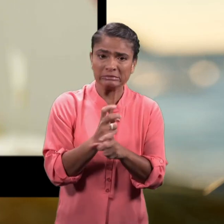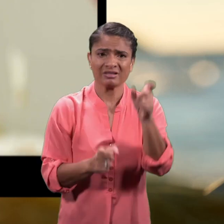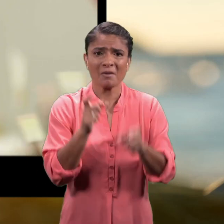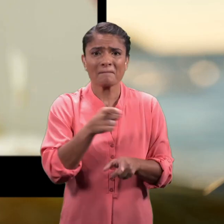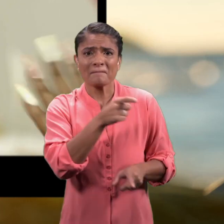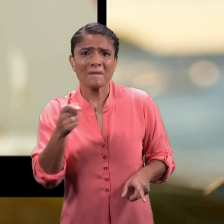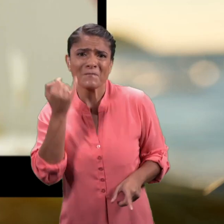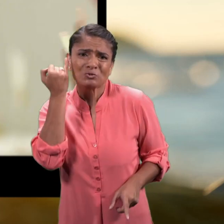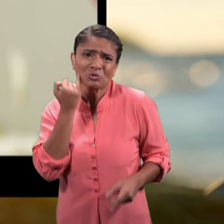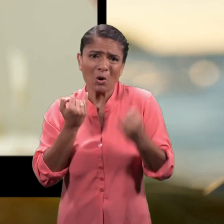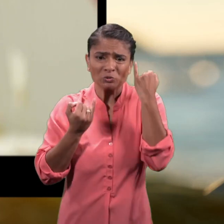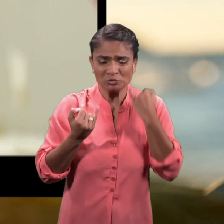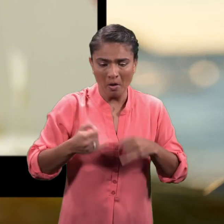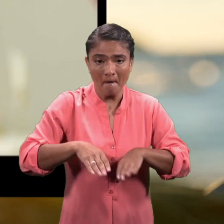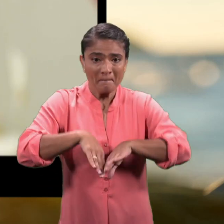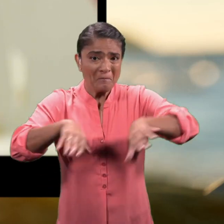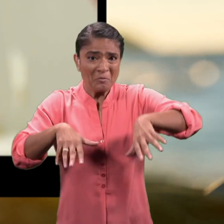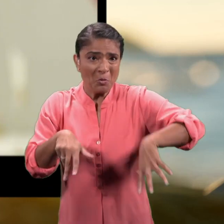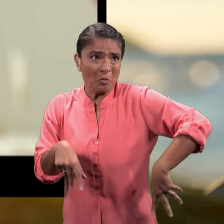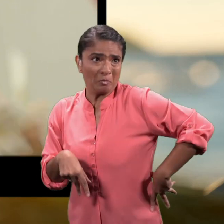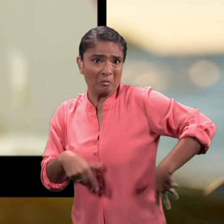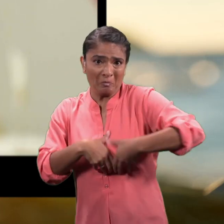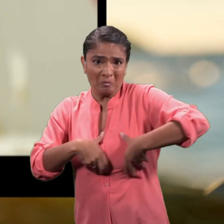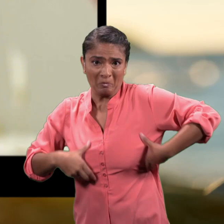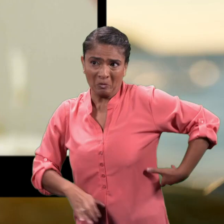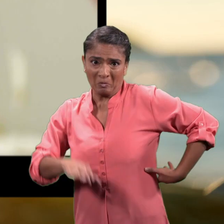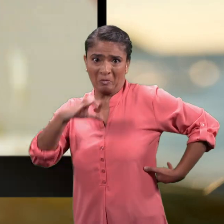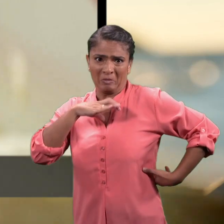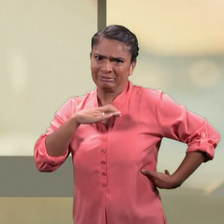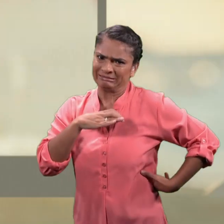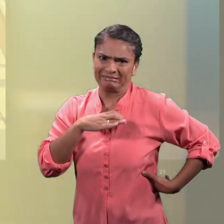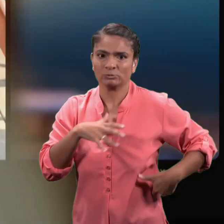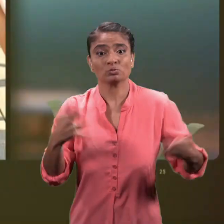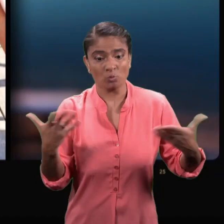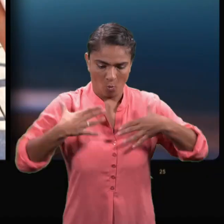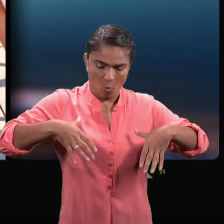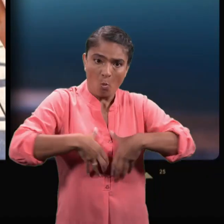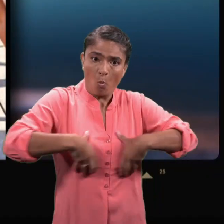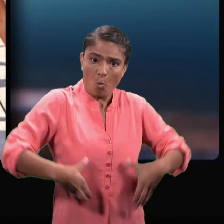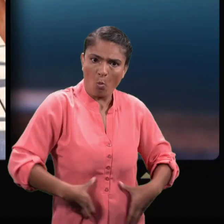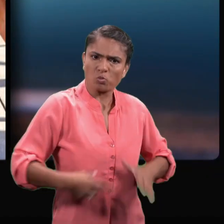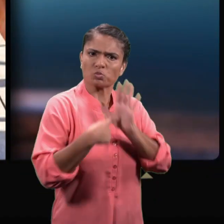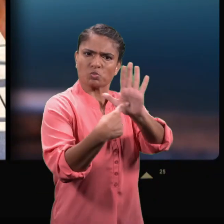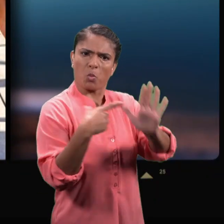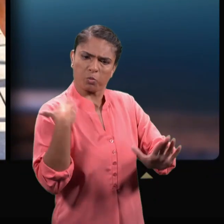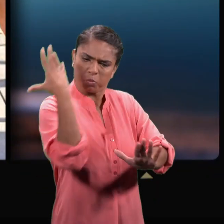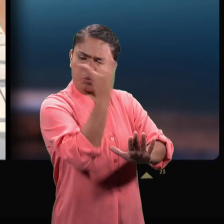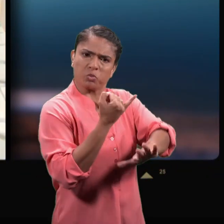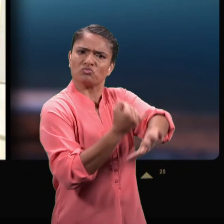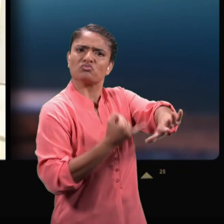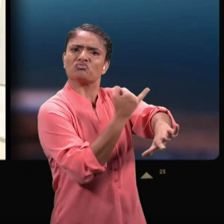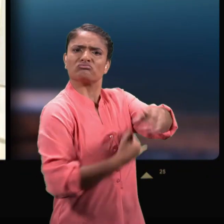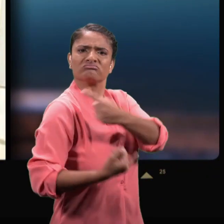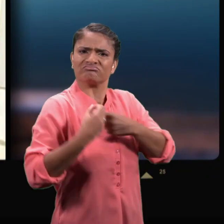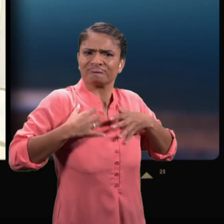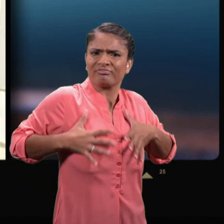mabadi gore a tsamaye a ilo apara bikini confidently on a beach or a pool. So we are launching the swimwear line gore batho